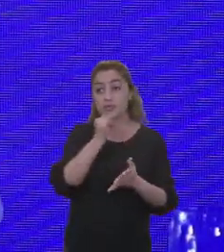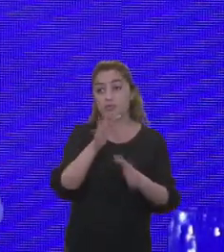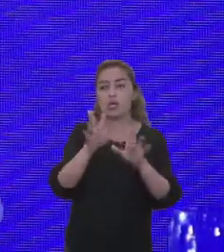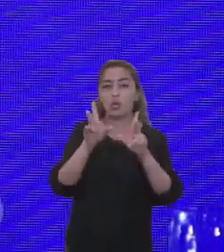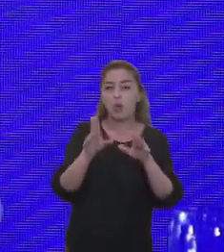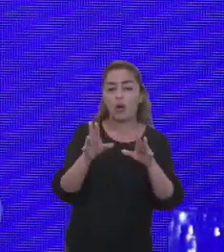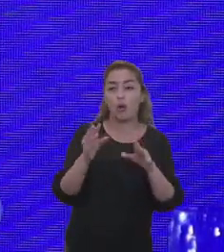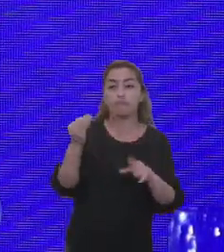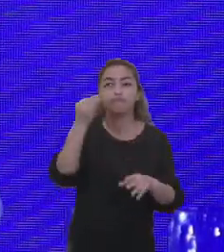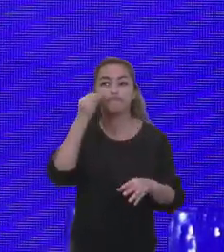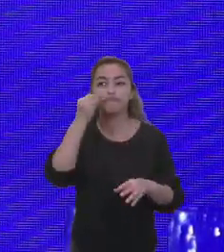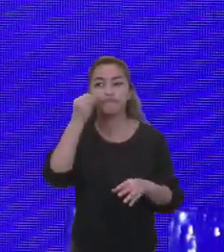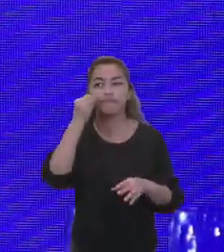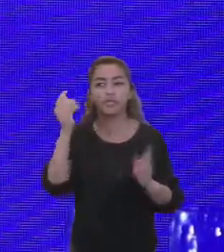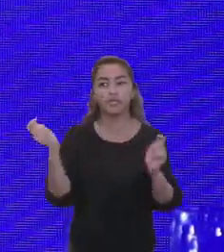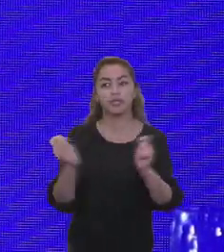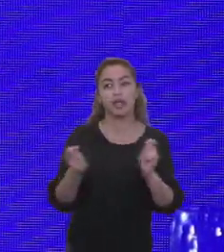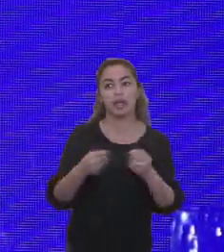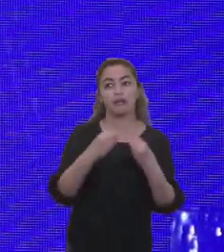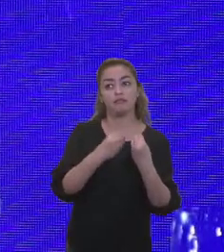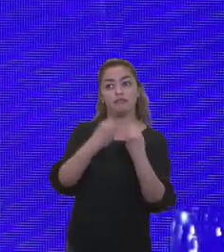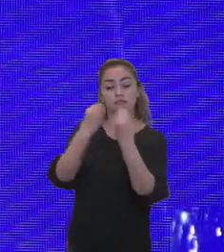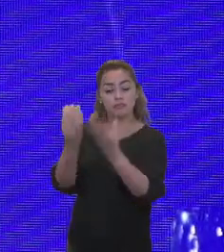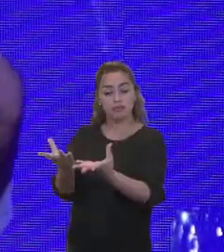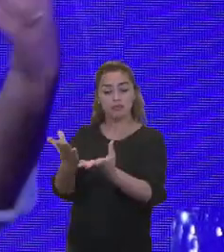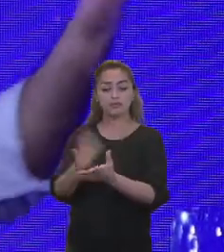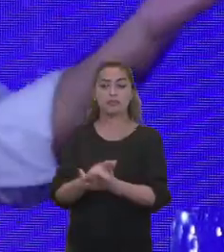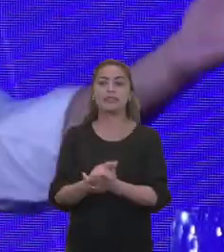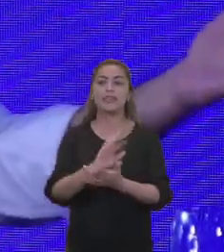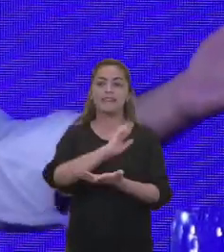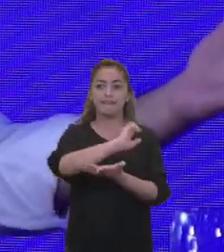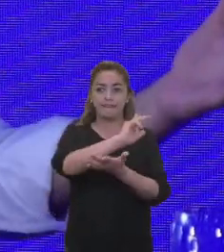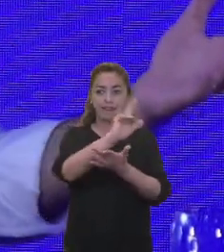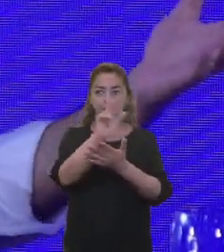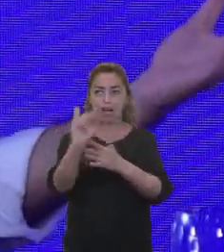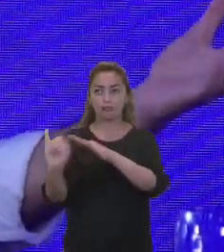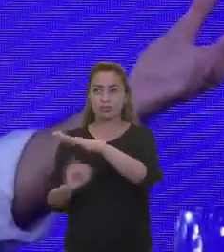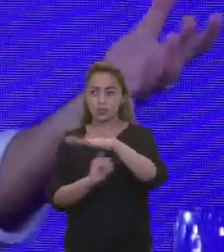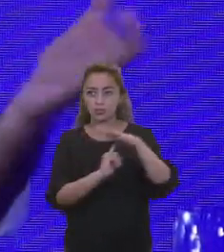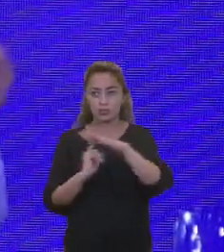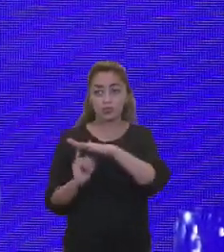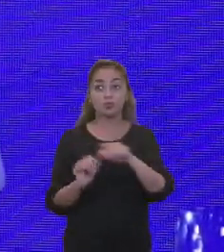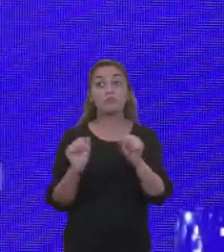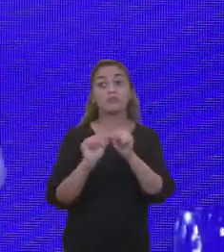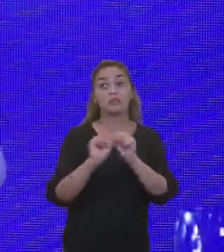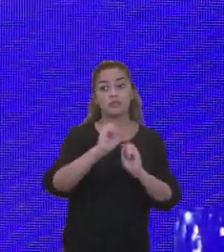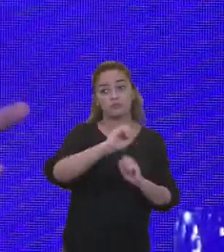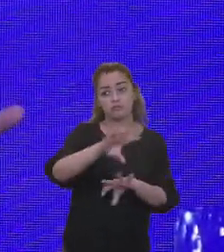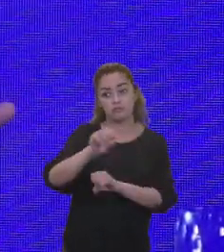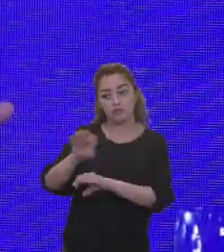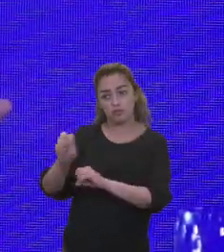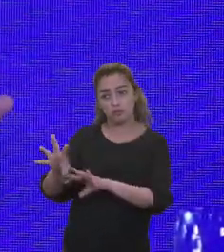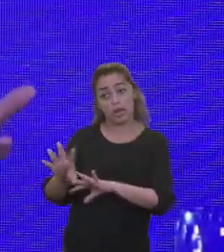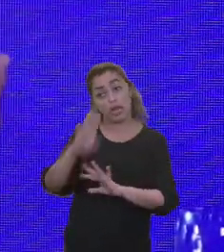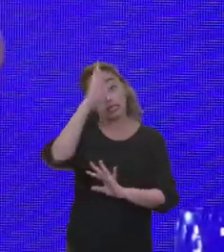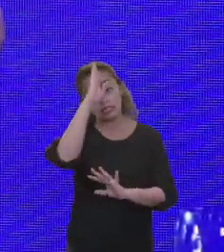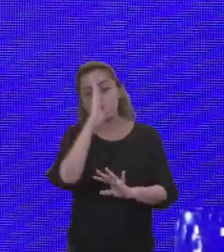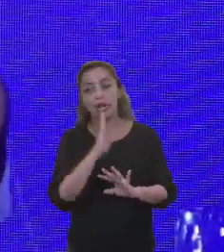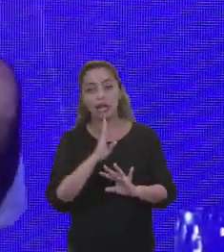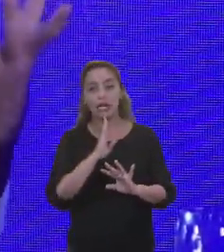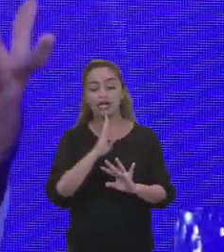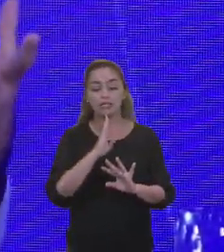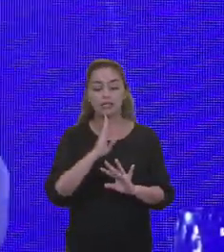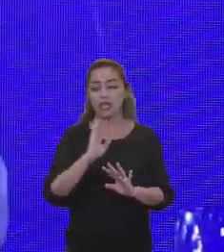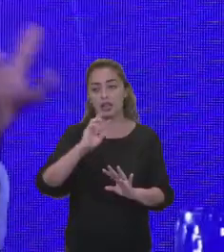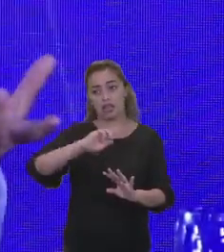table. As I just said, we have a partnership with Croton Anhanguera, which is to make education. It's